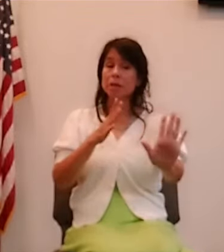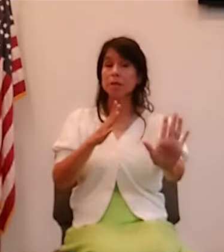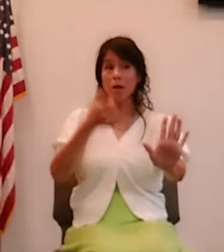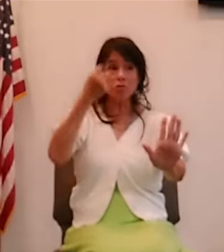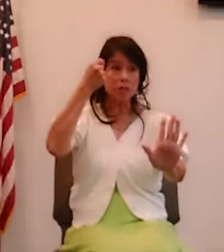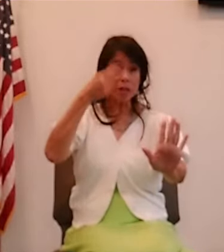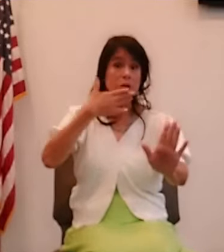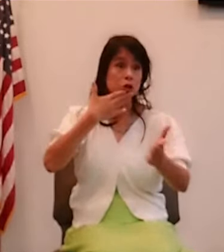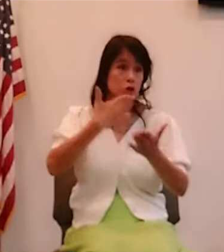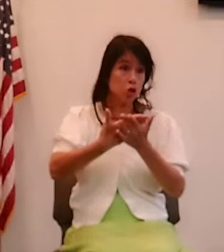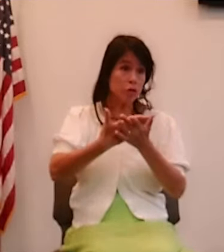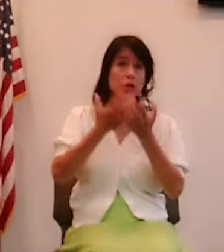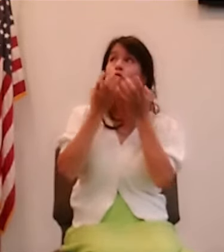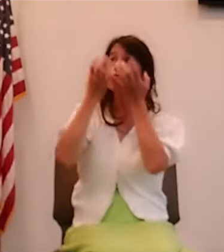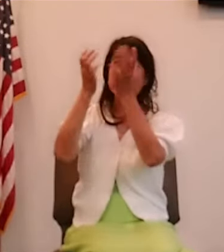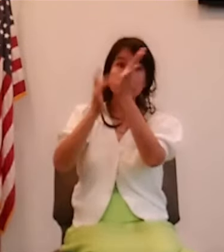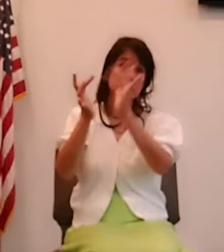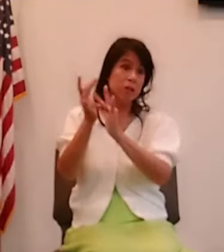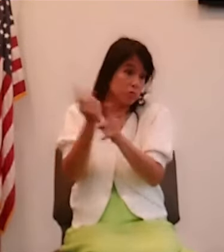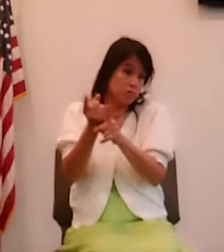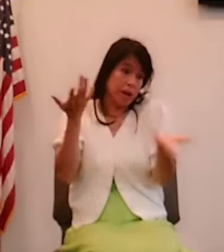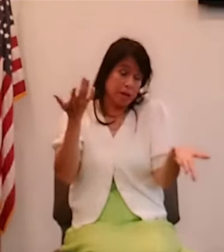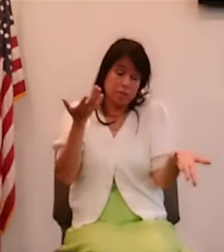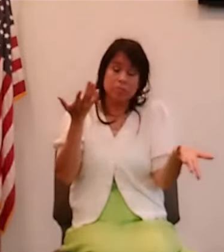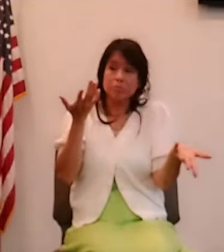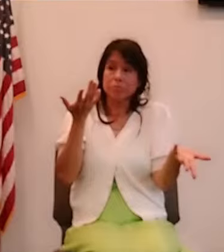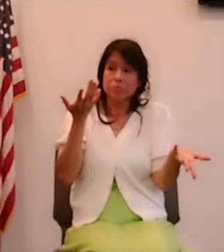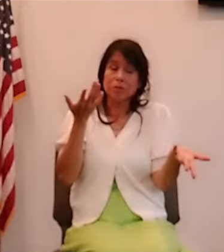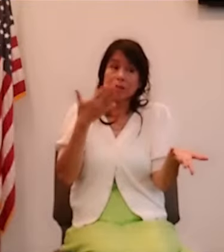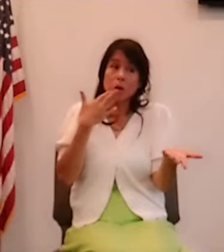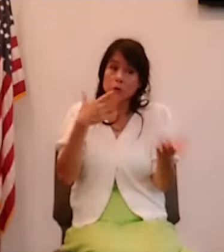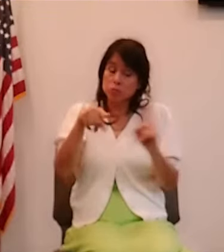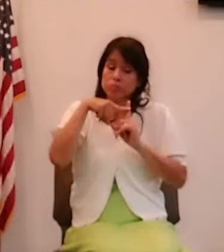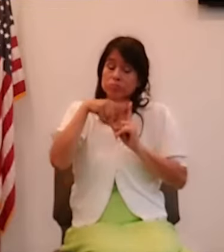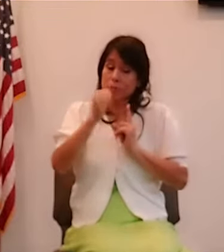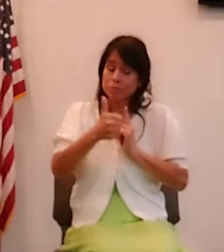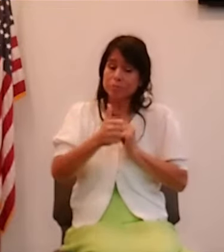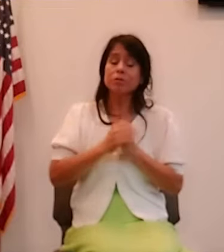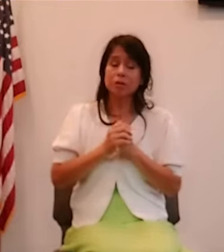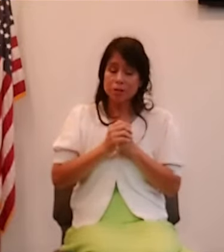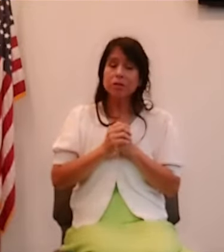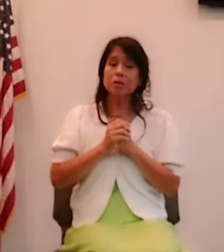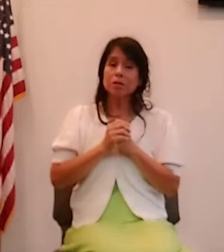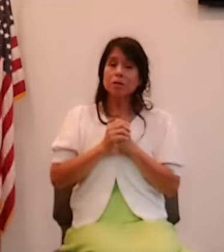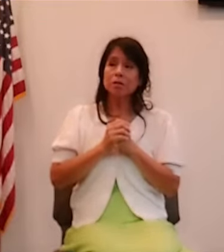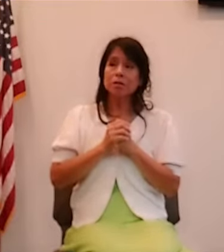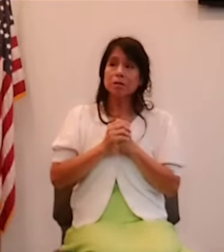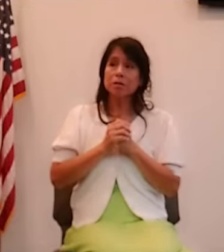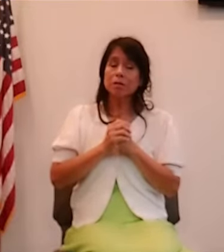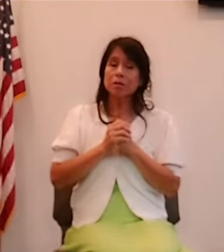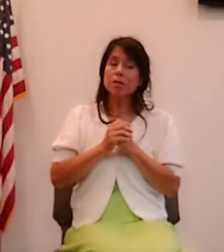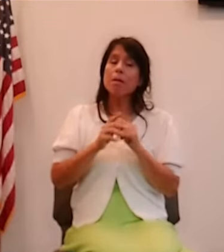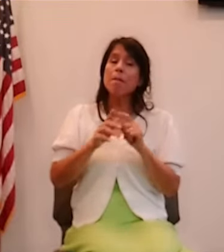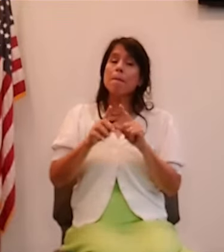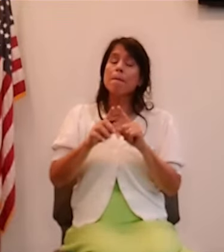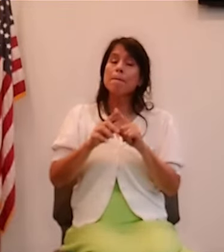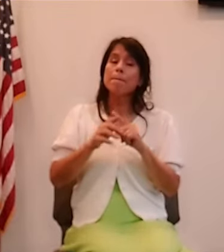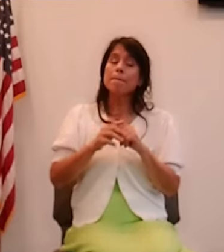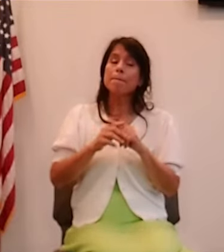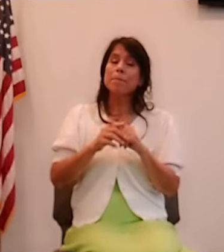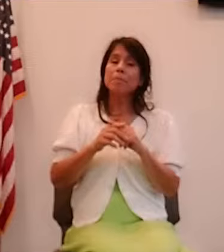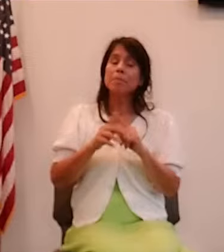Jesus. Who else are you going to go to, right? It was good they cried out to Jesus. But Psalm